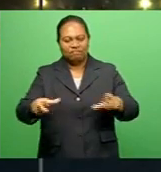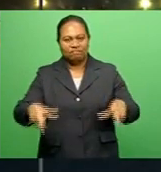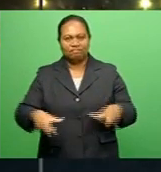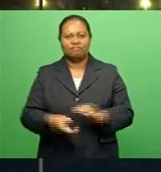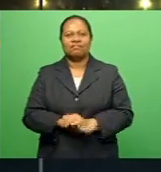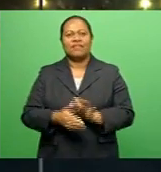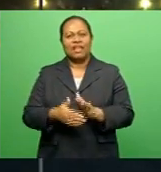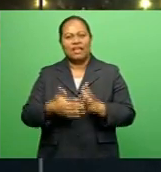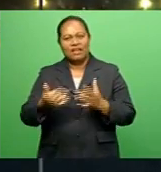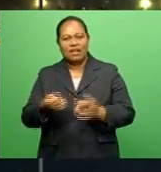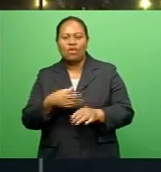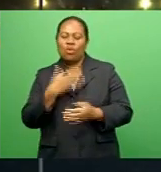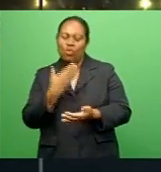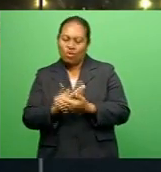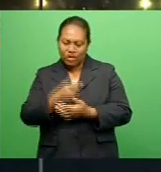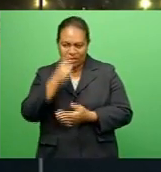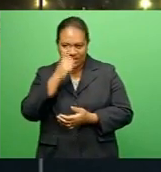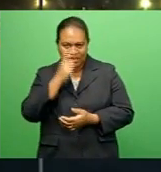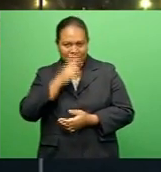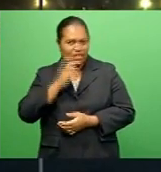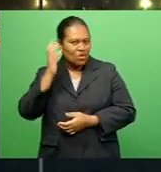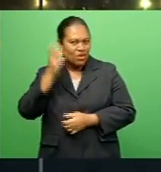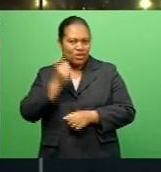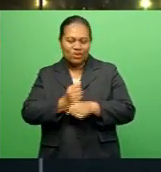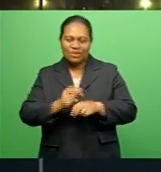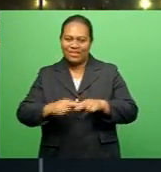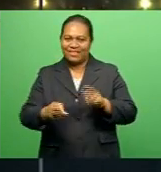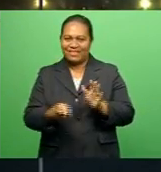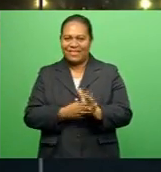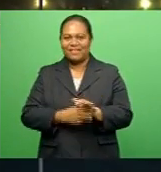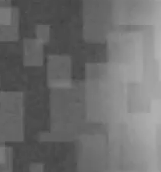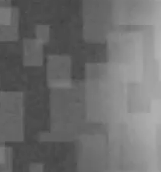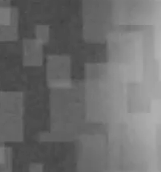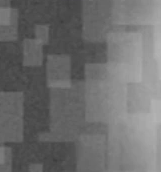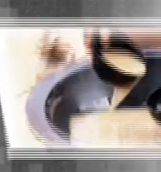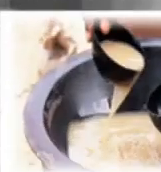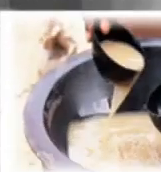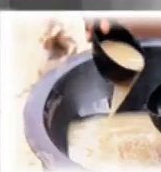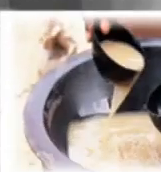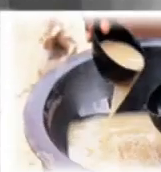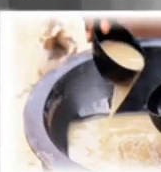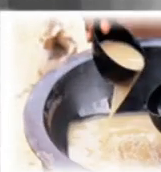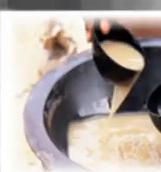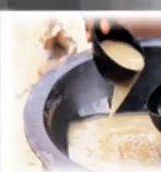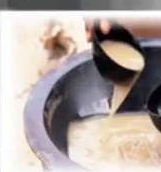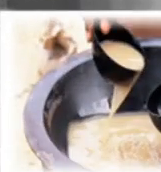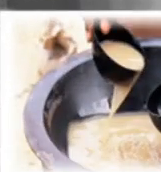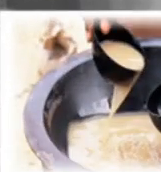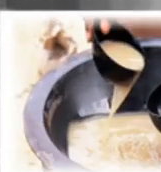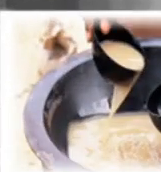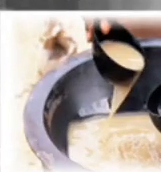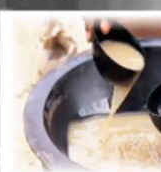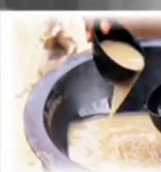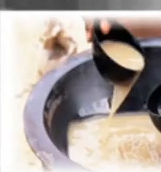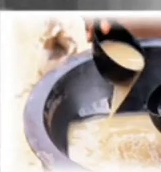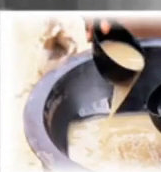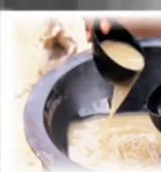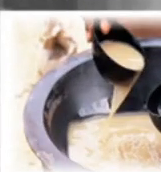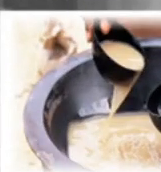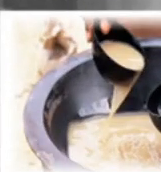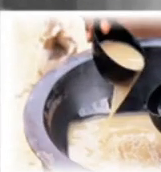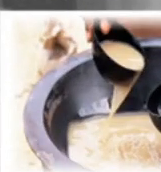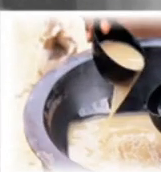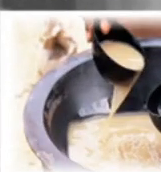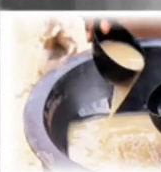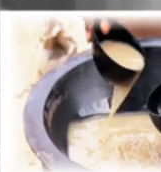you can tune in daily to our sister radio station Gold FM. To our poll question, this week we are asking, should Fiji kava exporters found